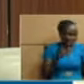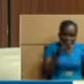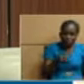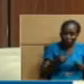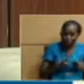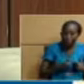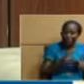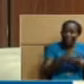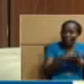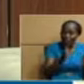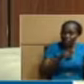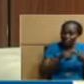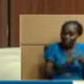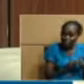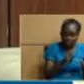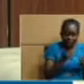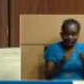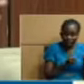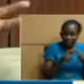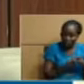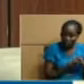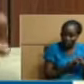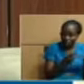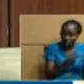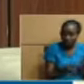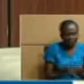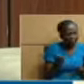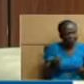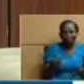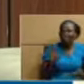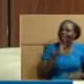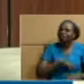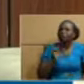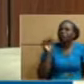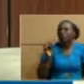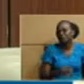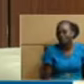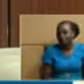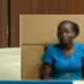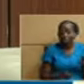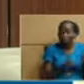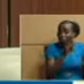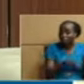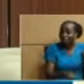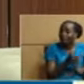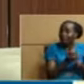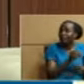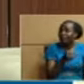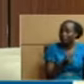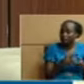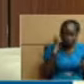garage on downtown. You know, but they are not in any of these schemes and they earning, but they are not. So they are